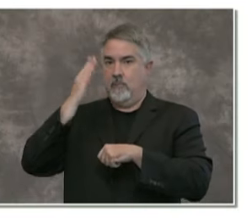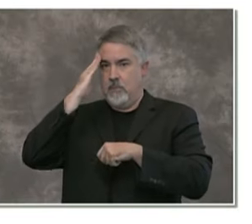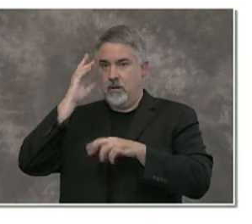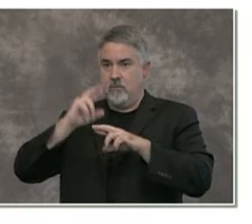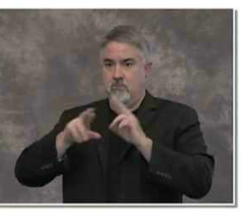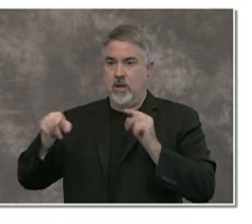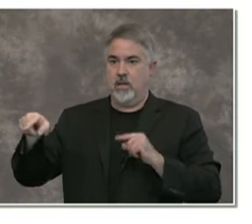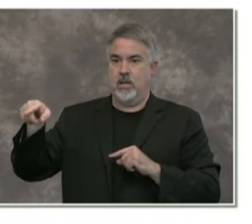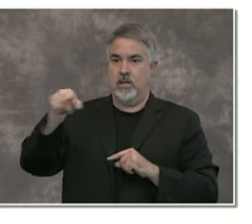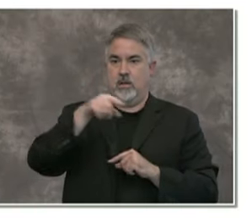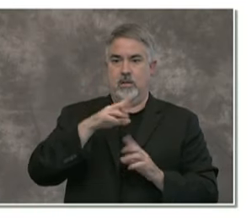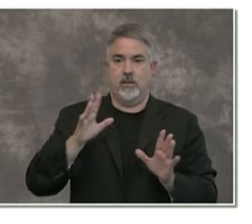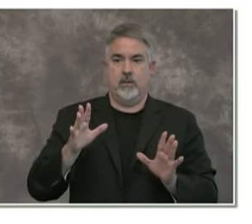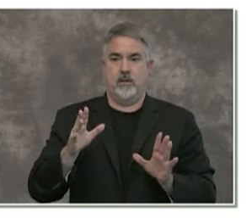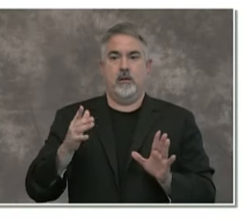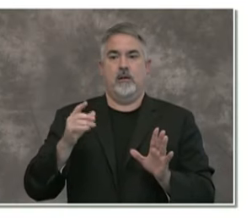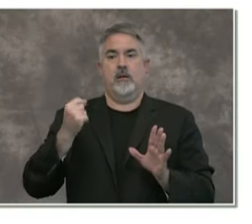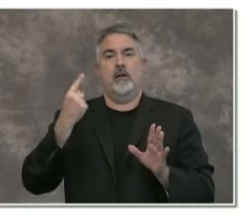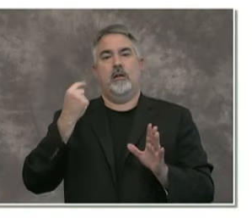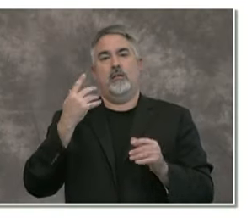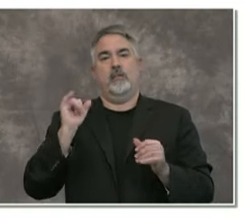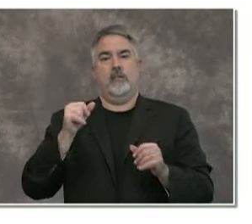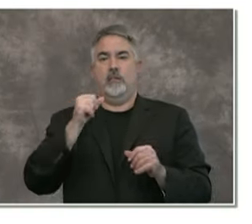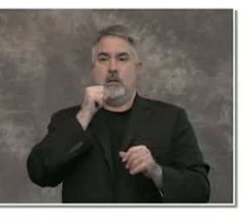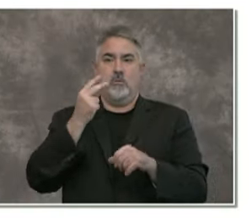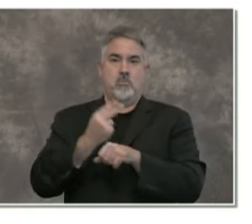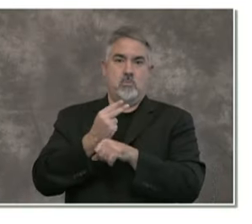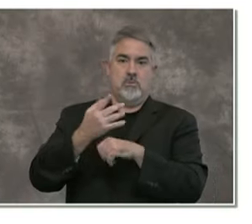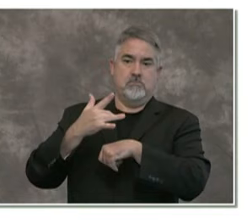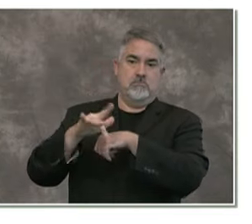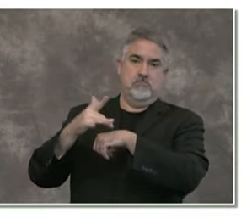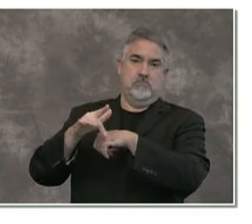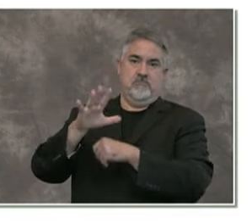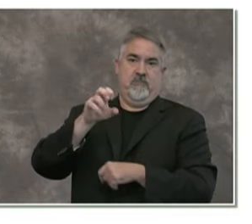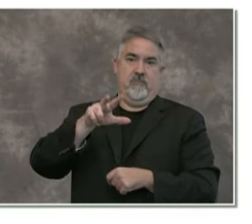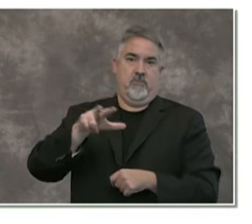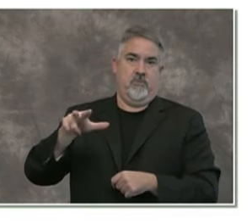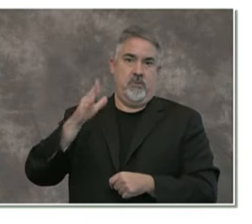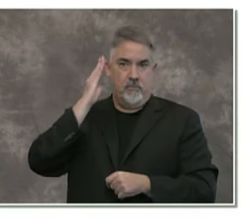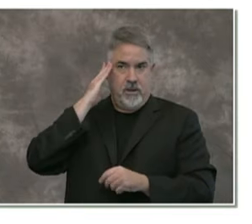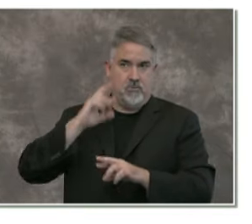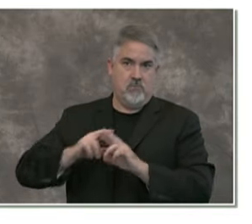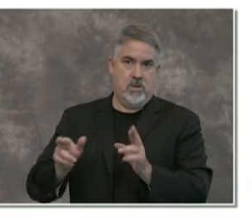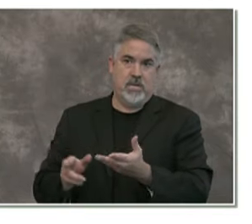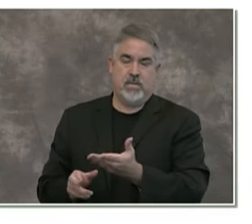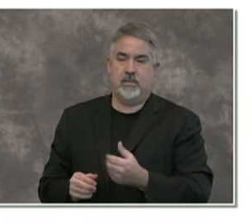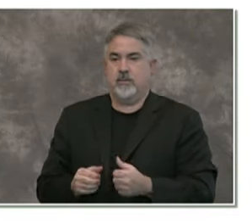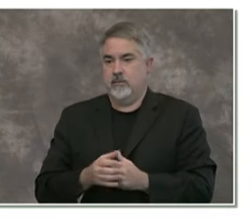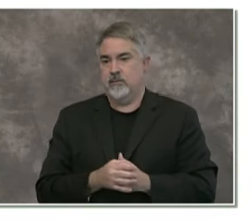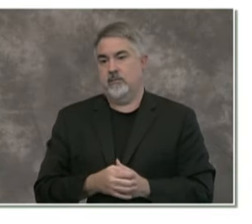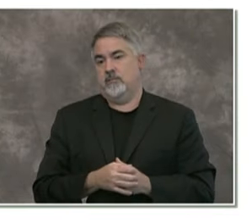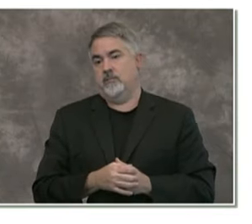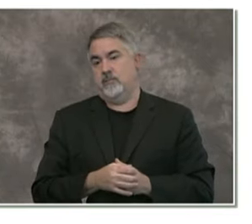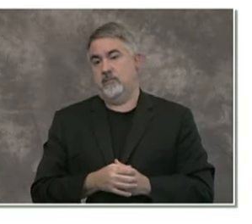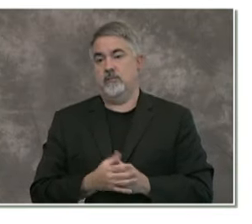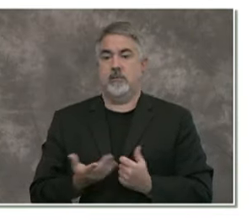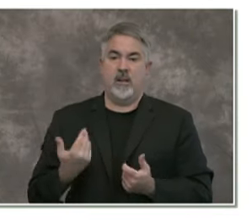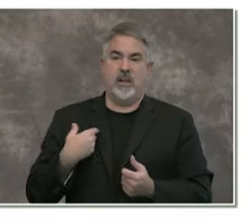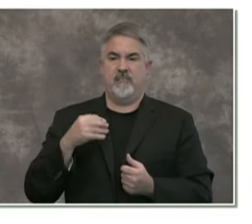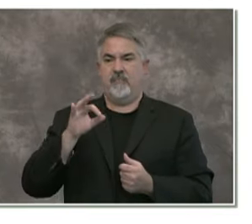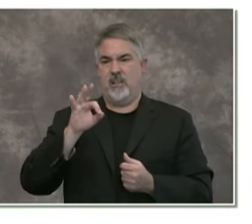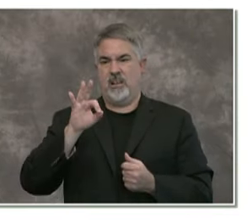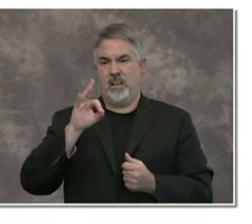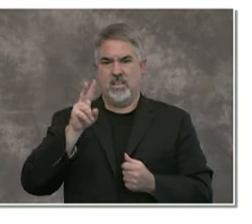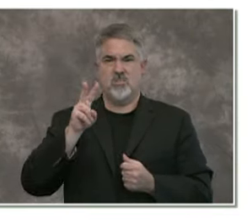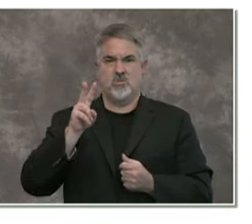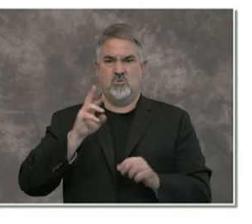number that are available, along with our almost 100 ready to deploy, our 53 being serviced, along with the requests we have from